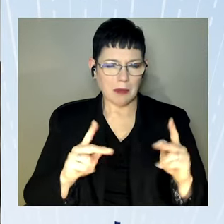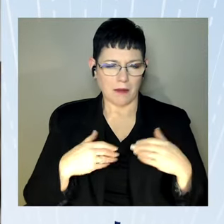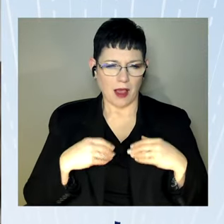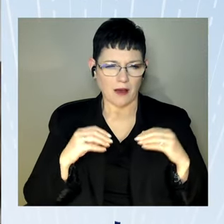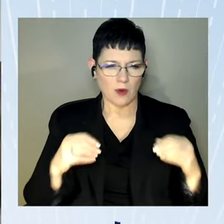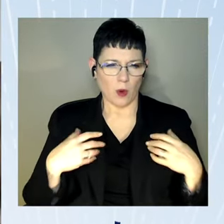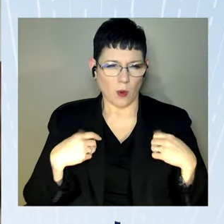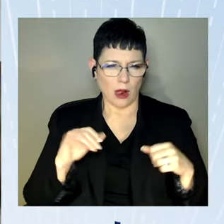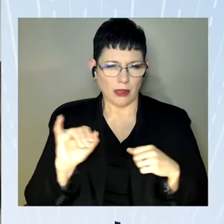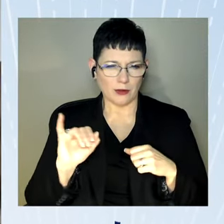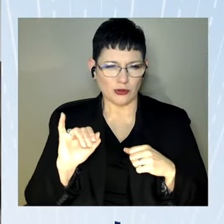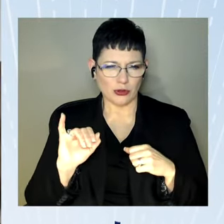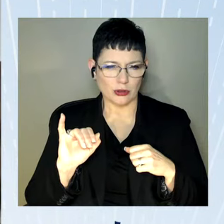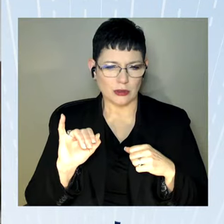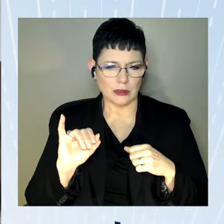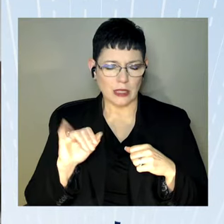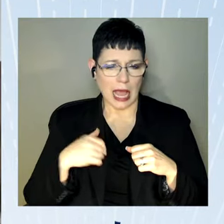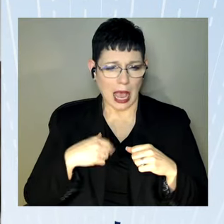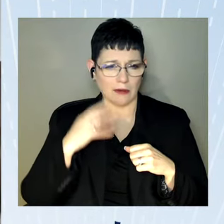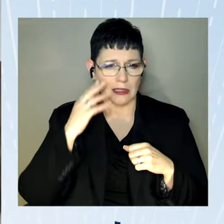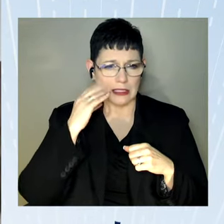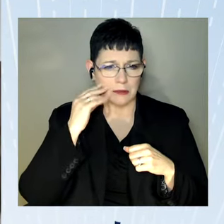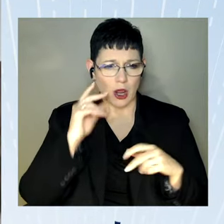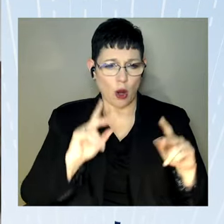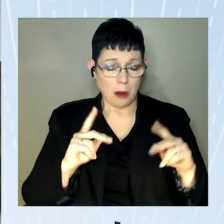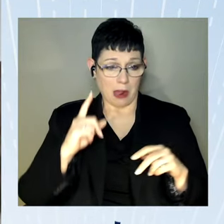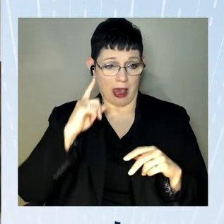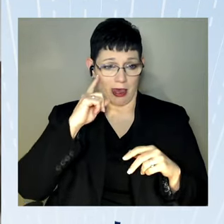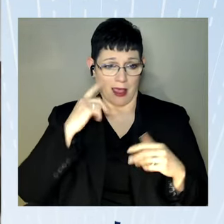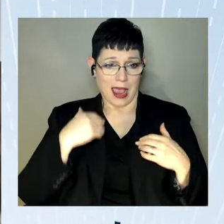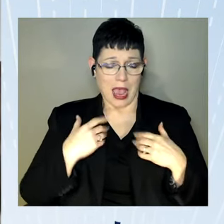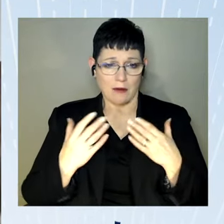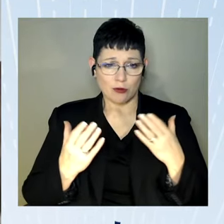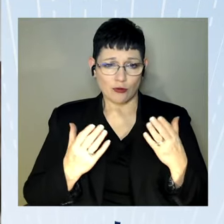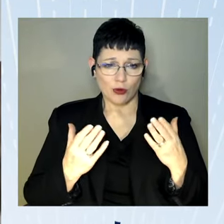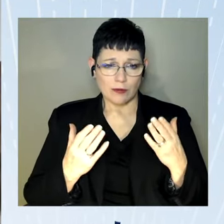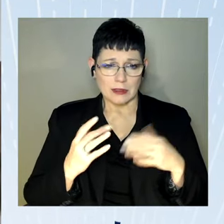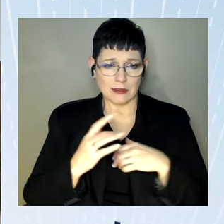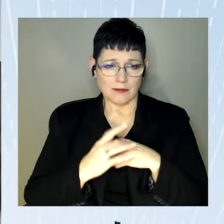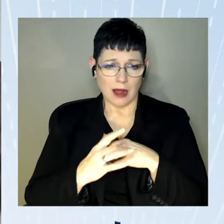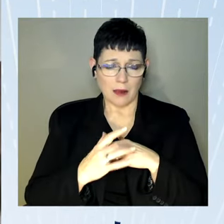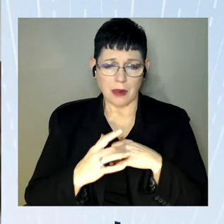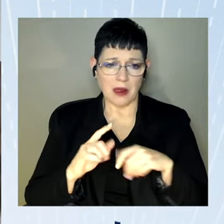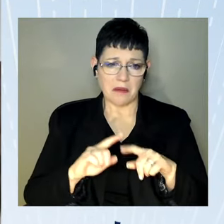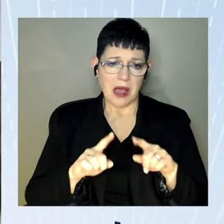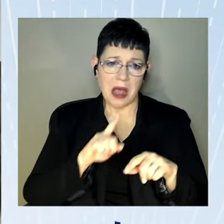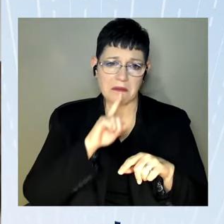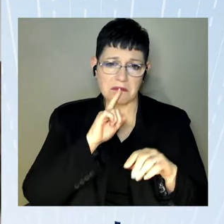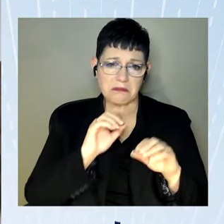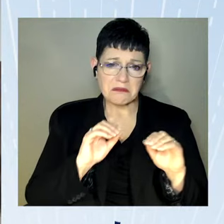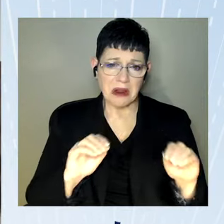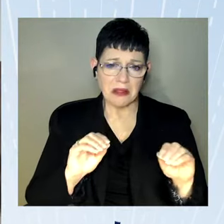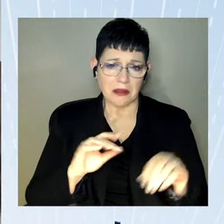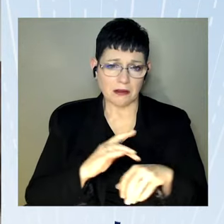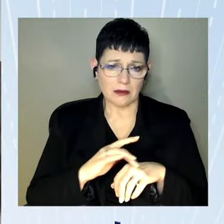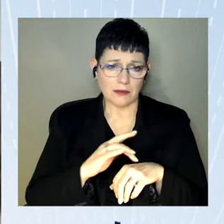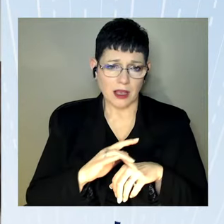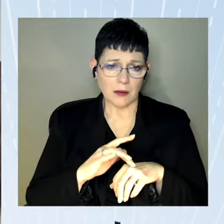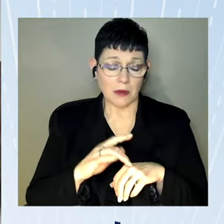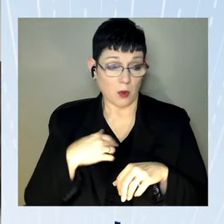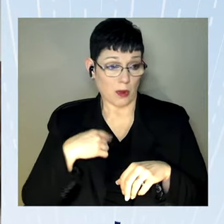my work, I've seen people think they have services and social safety nets in places, but they don't. We think our insurance will cover home